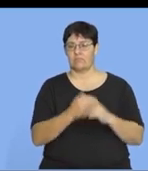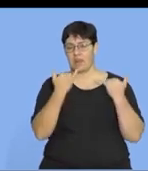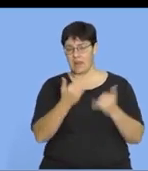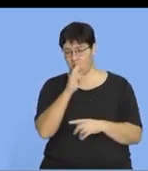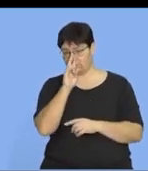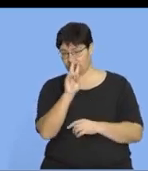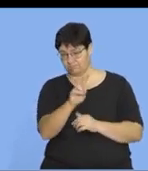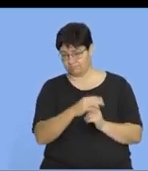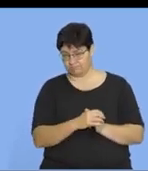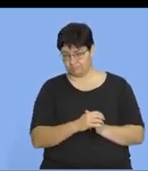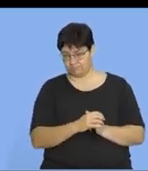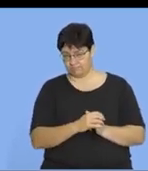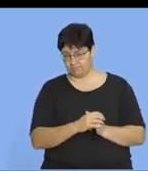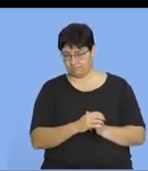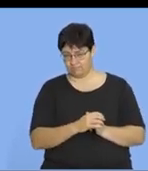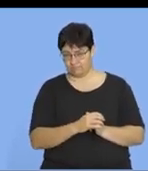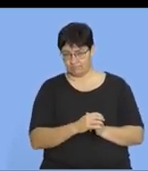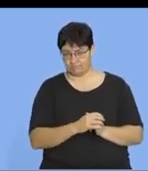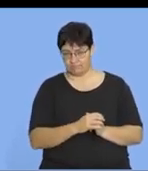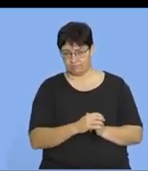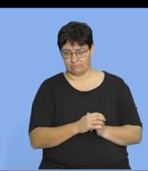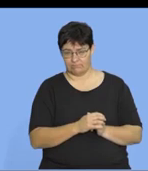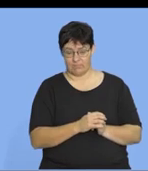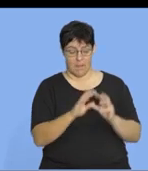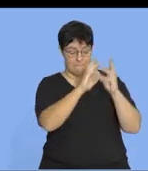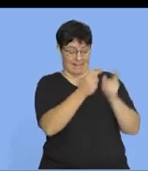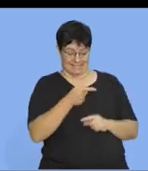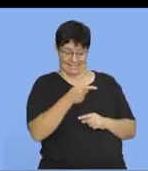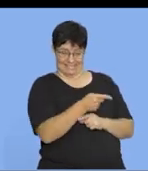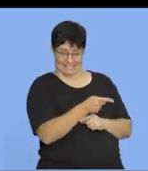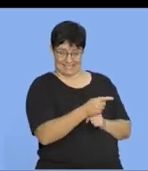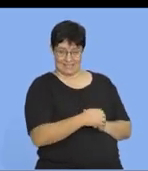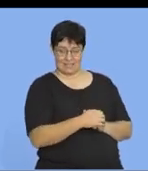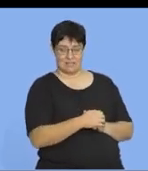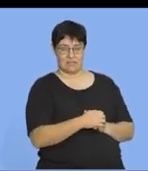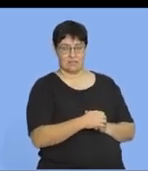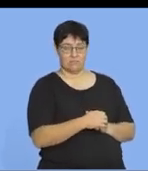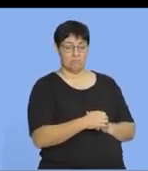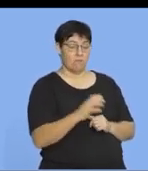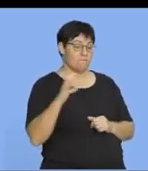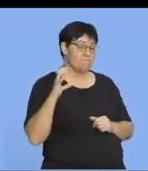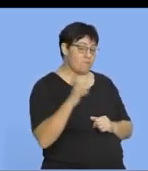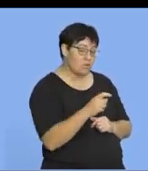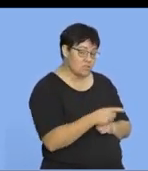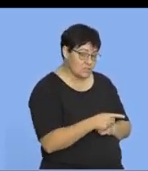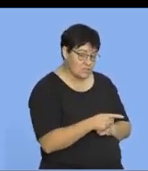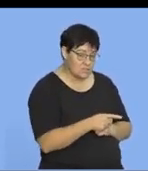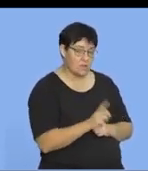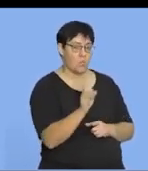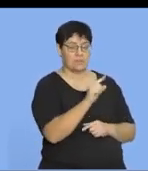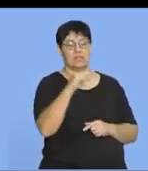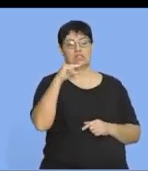if I now look at on the planet, so the force of the man on the planet is